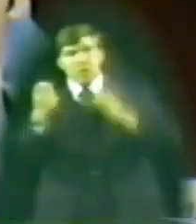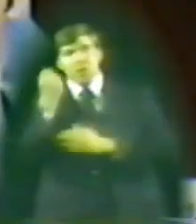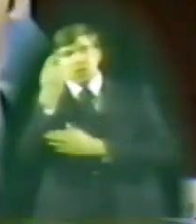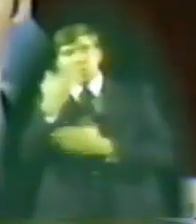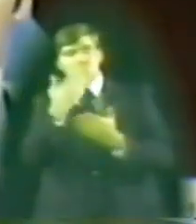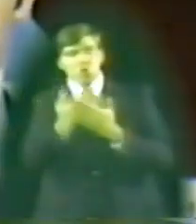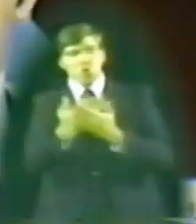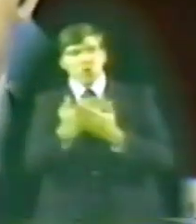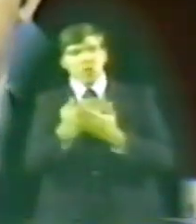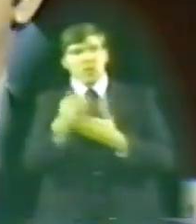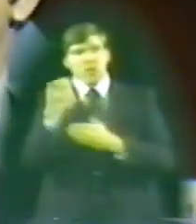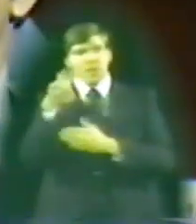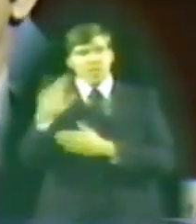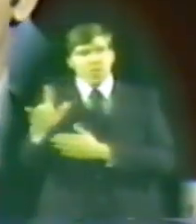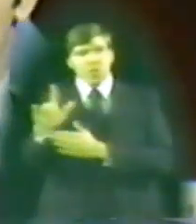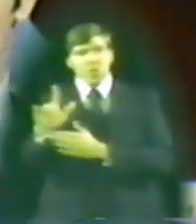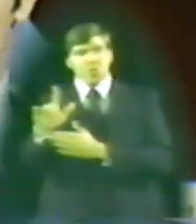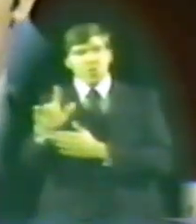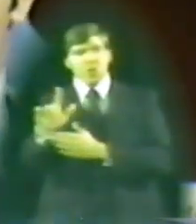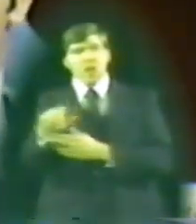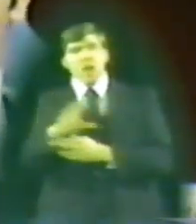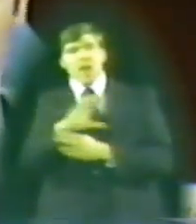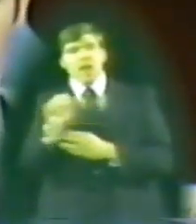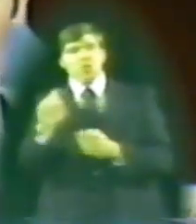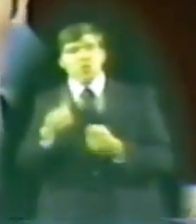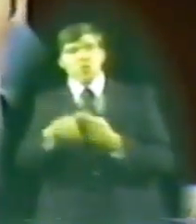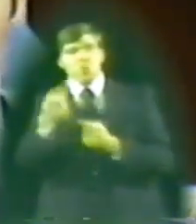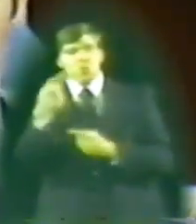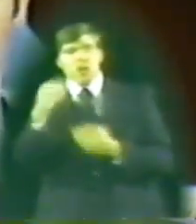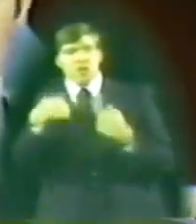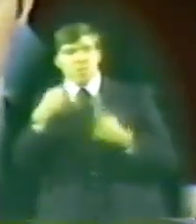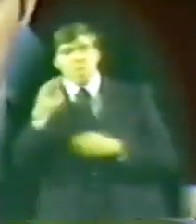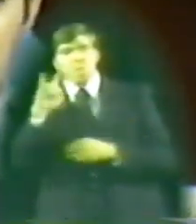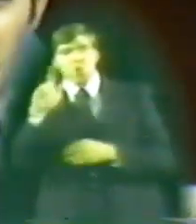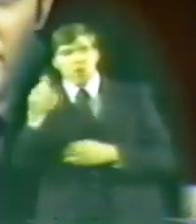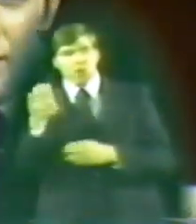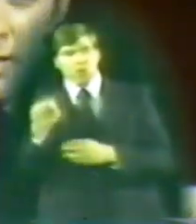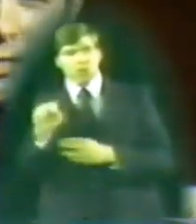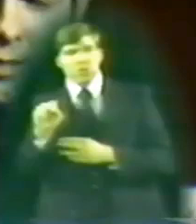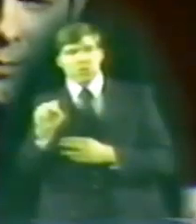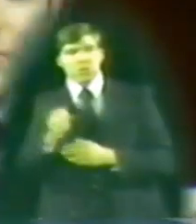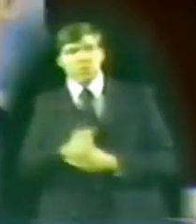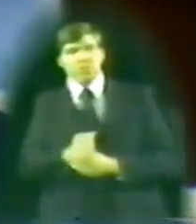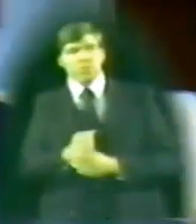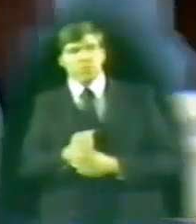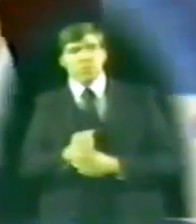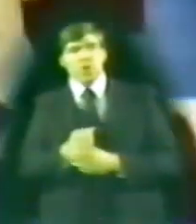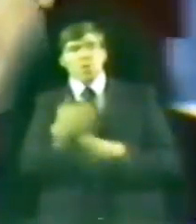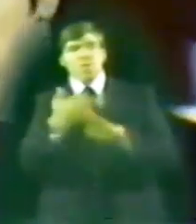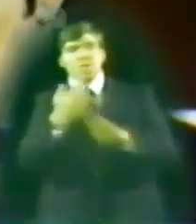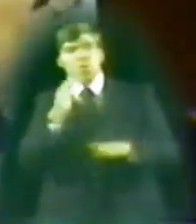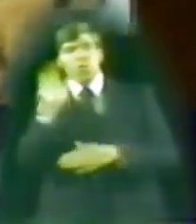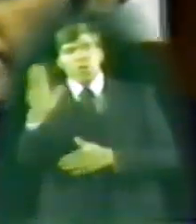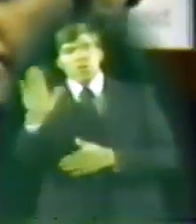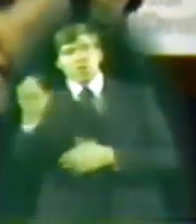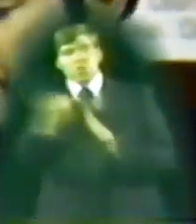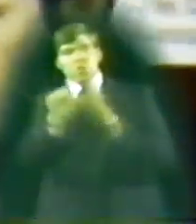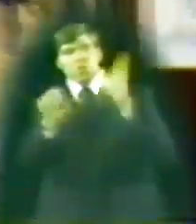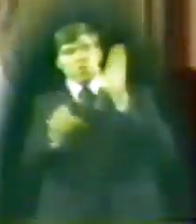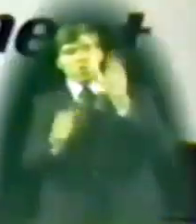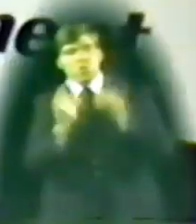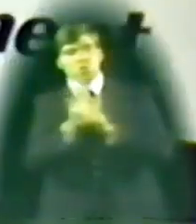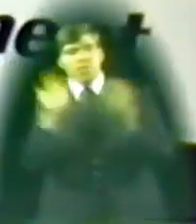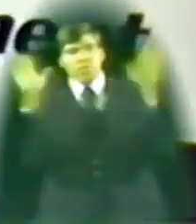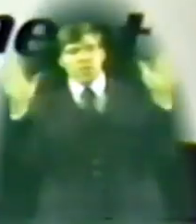the gift to know God, the gift to work miracles, and many others. Before his crucifixion,